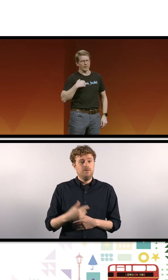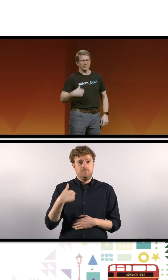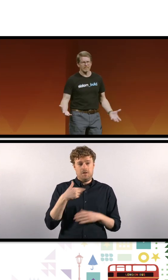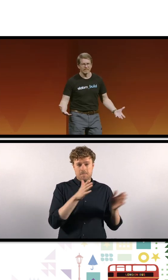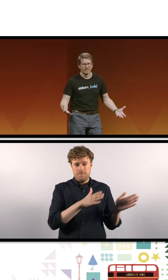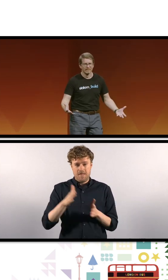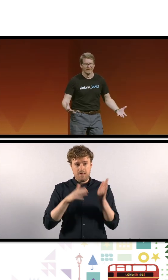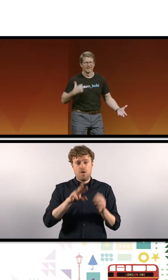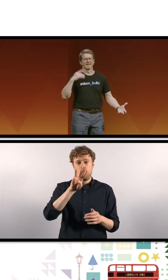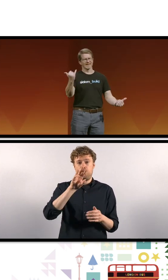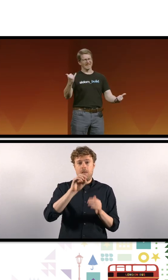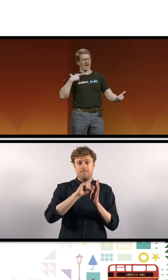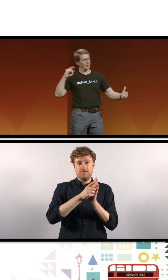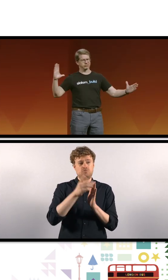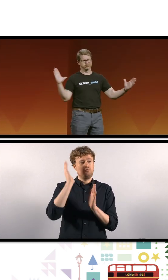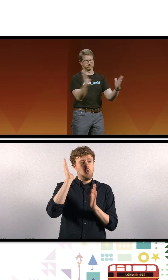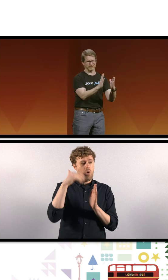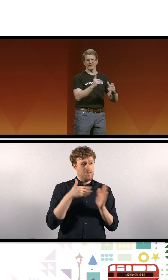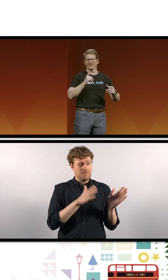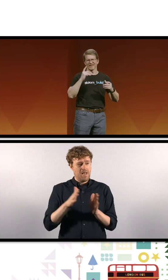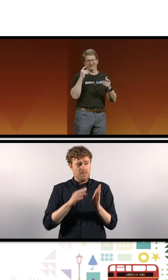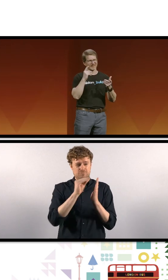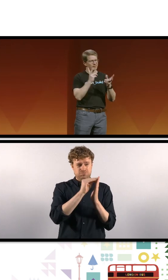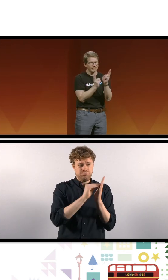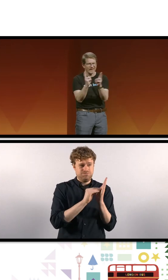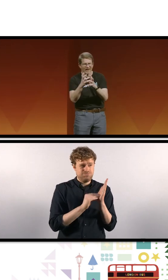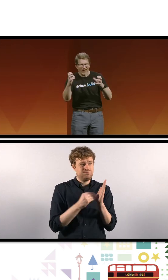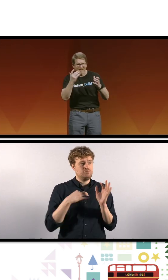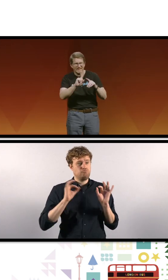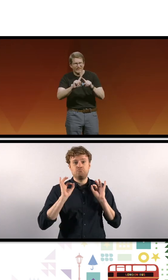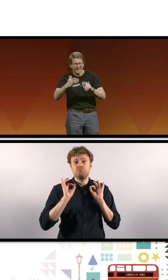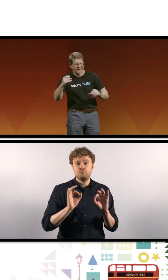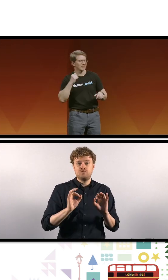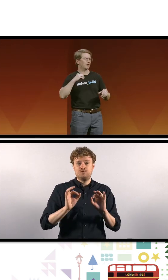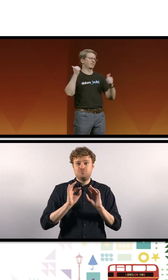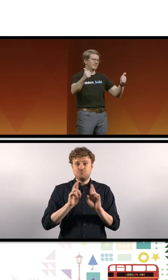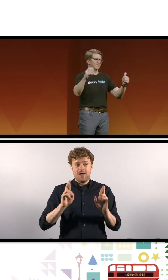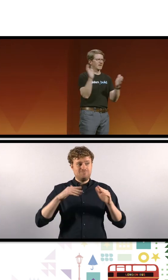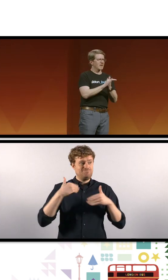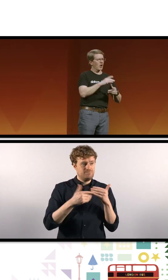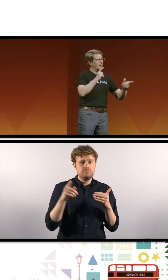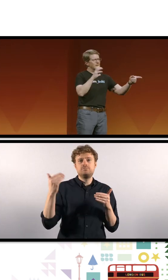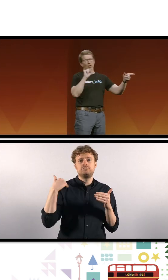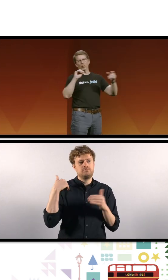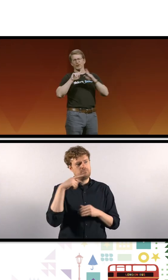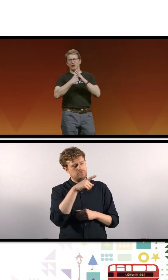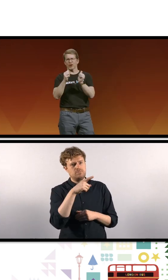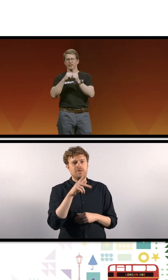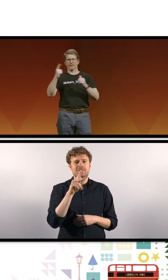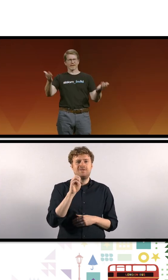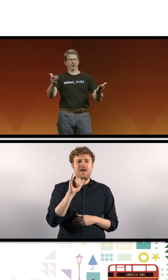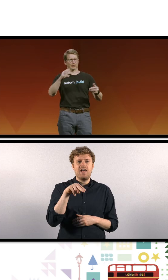then they said, hey, you're the keynote. And I was like, great, except I have to cut a lot of stuff out because I've only got 15